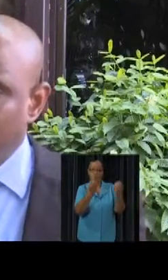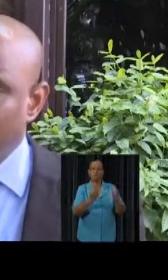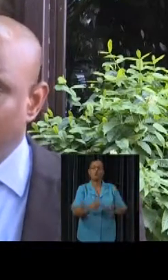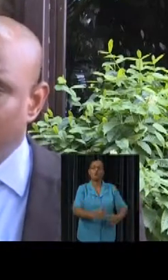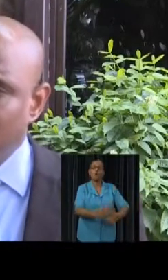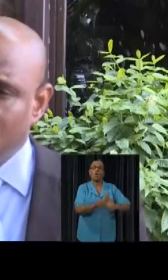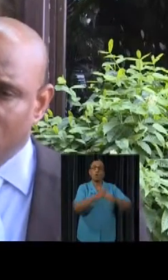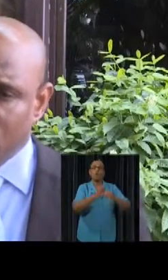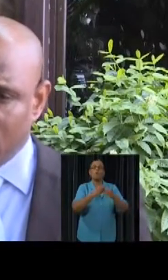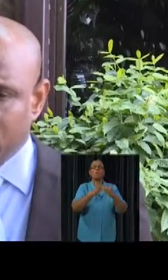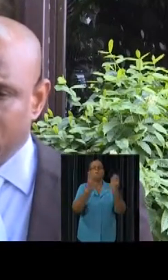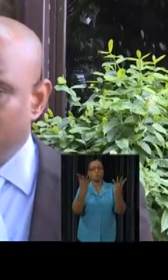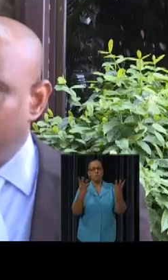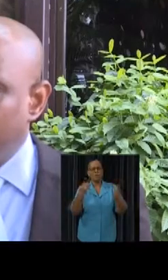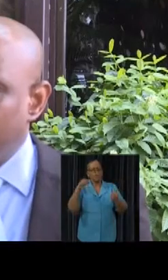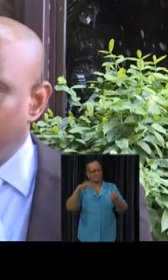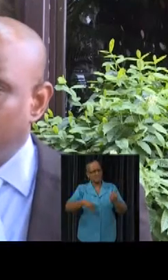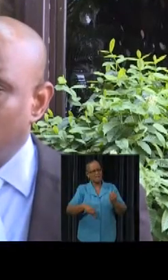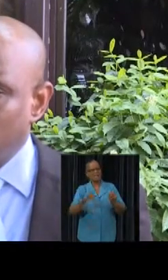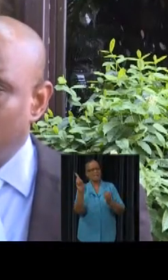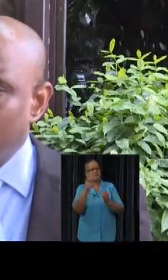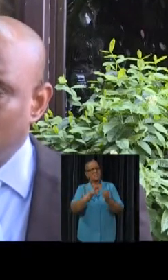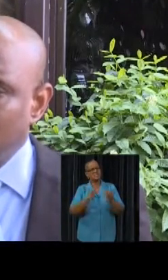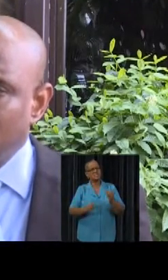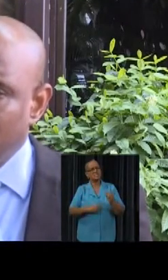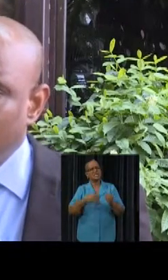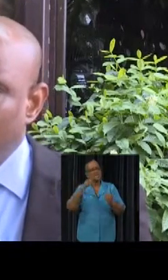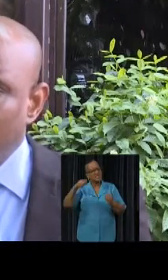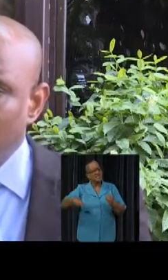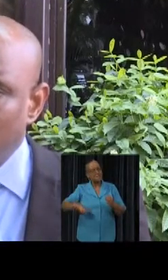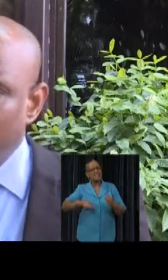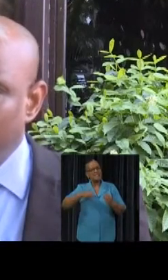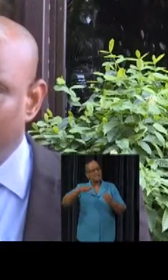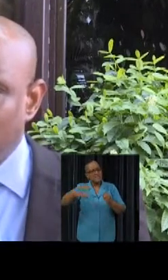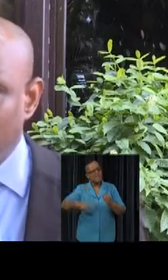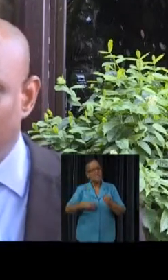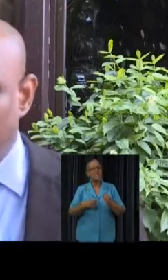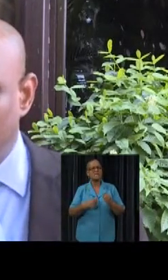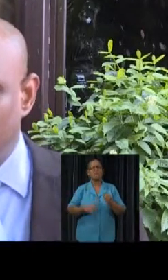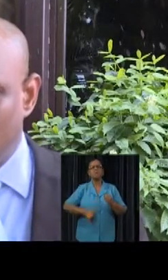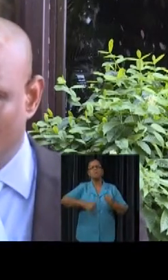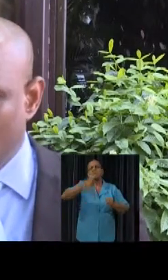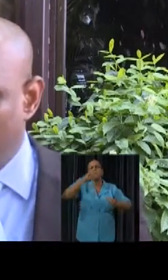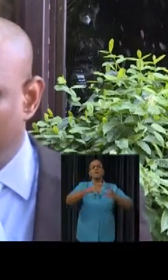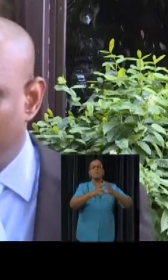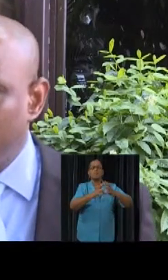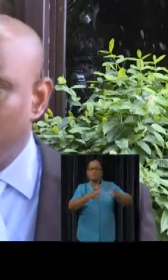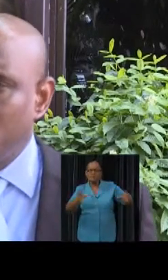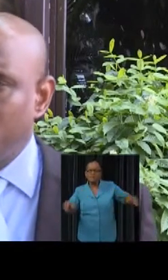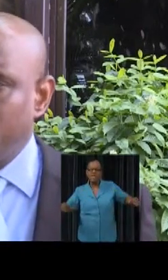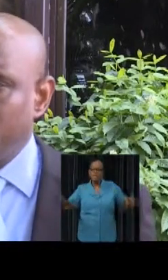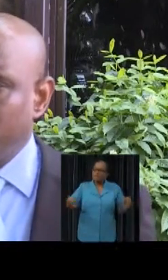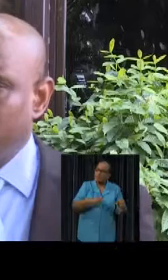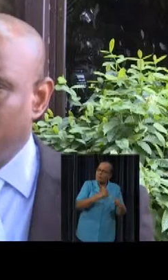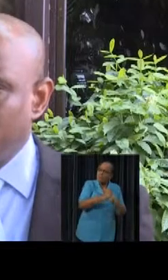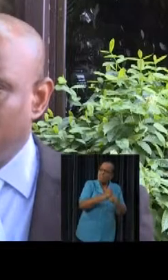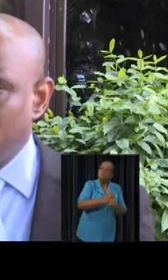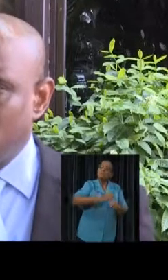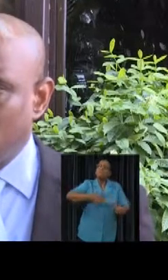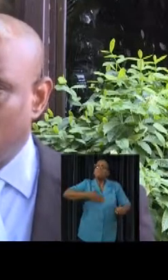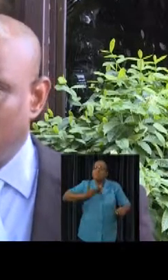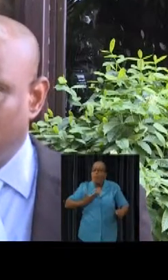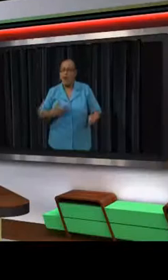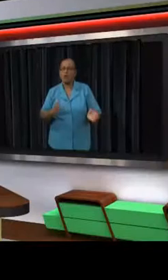more players will be allowed to generate this power source according to the Energy Act. The